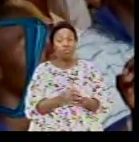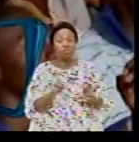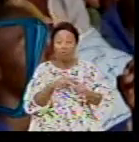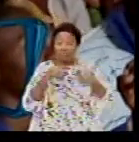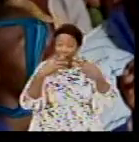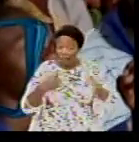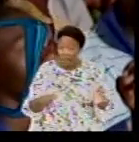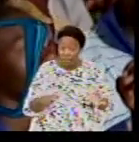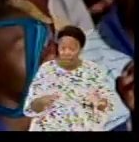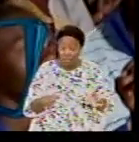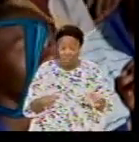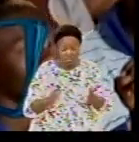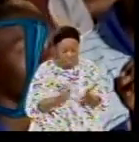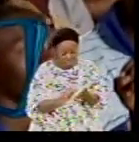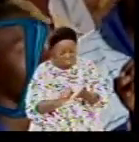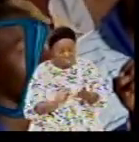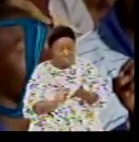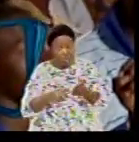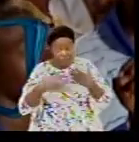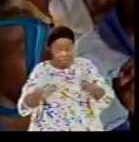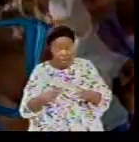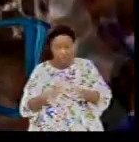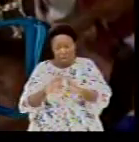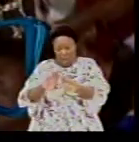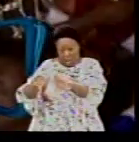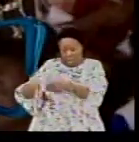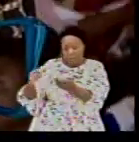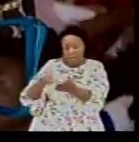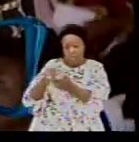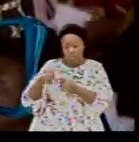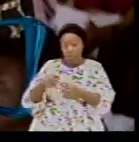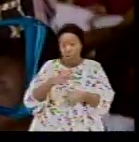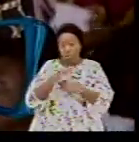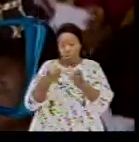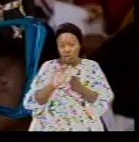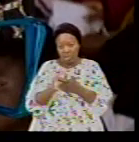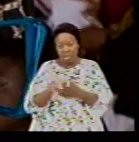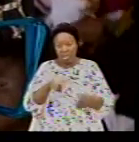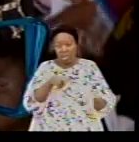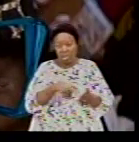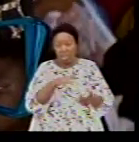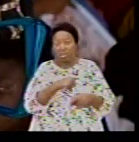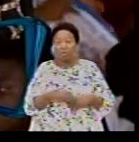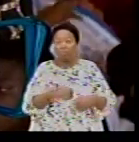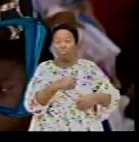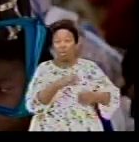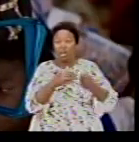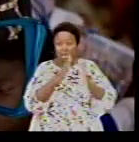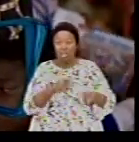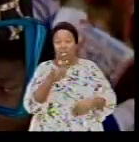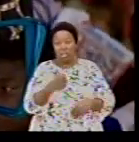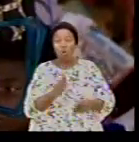Online people who are giving your life to God, fill the form.